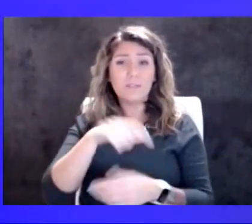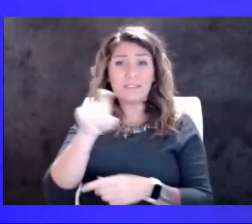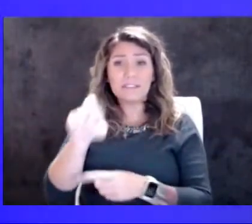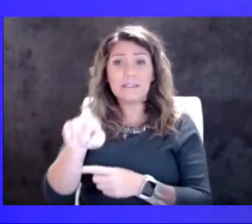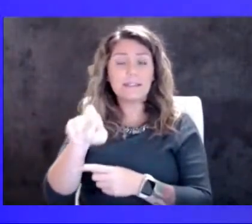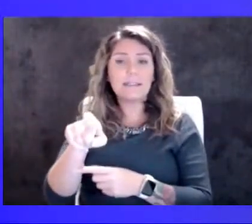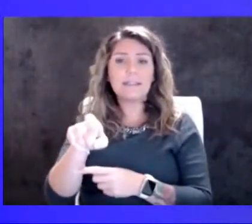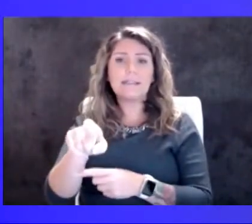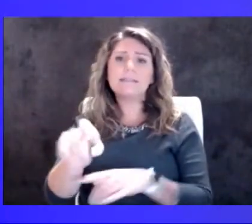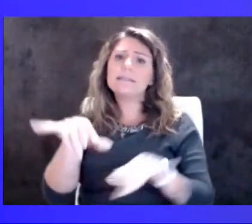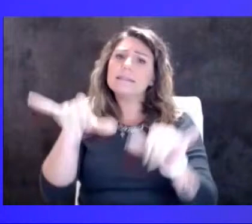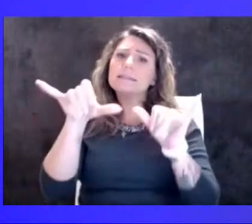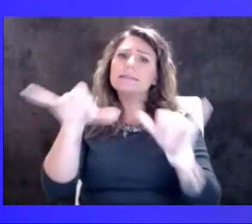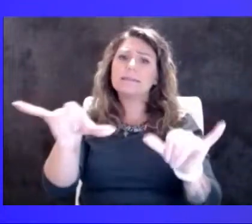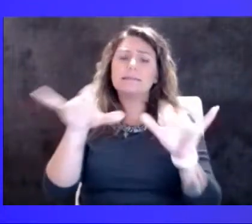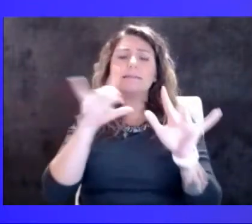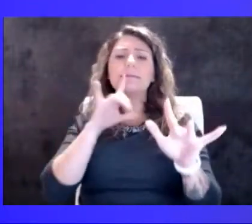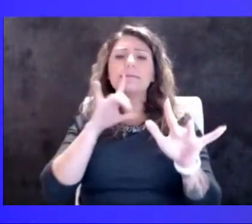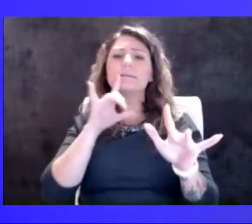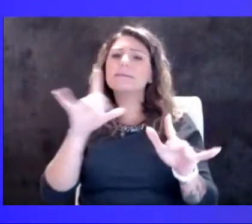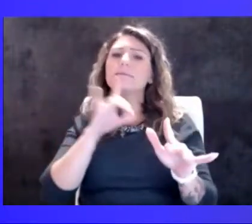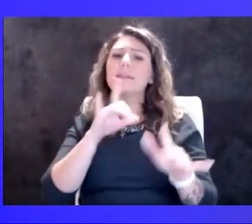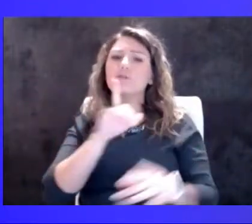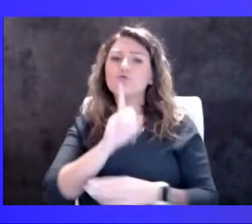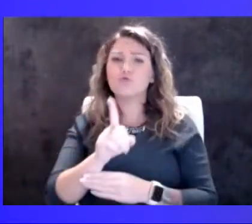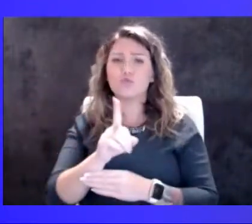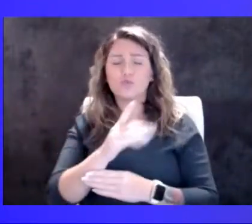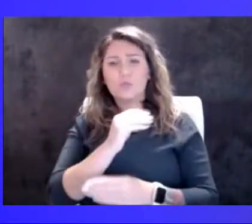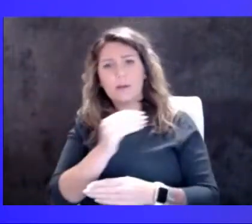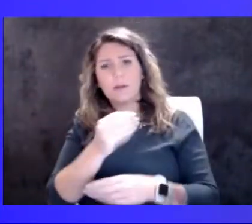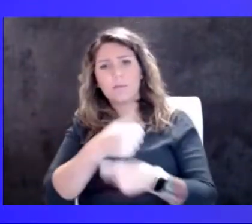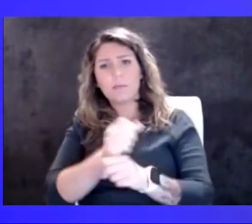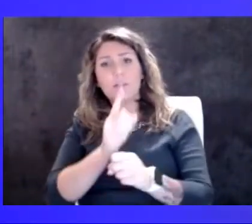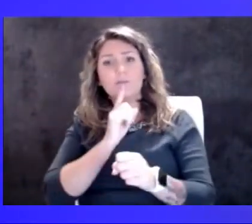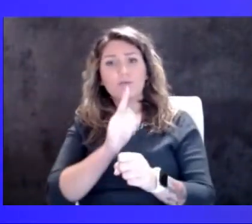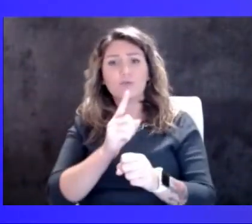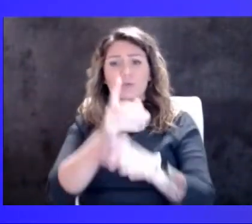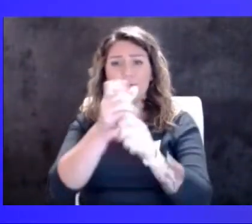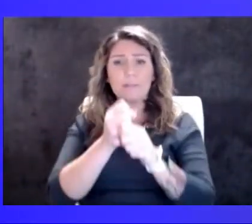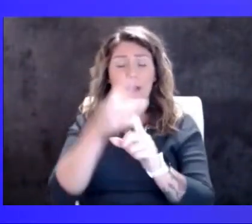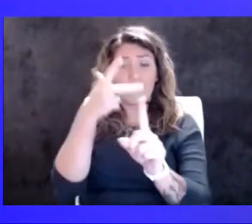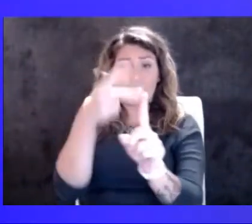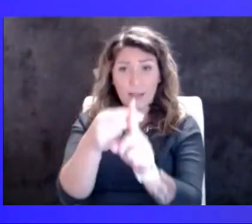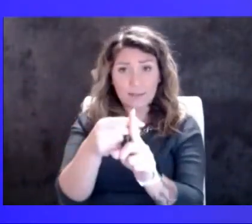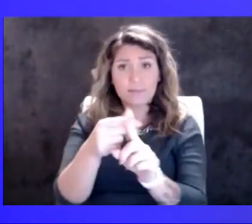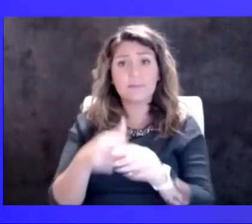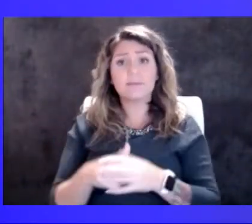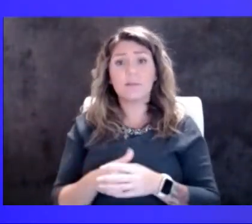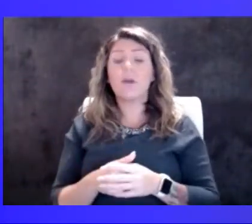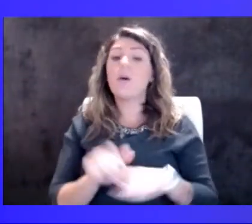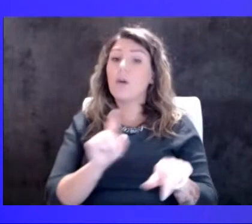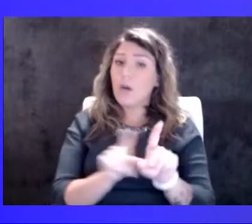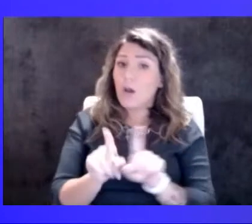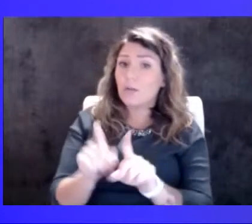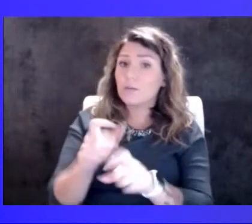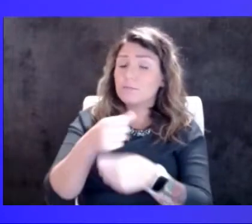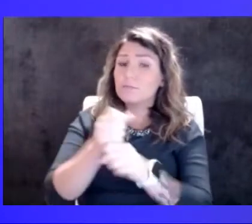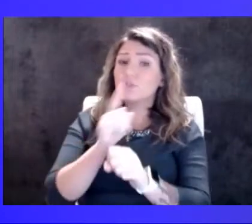vigilant in this. Vigilant in making sure you're getting your vaccinations and also making sure that you're